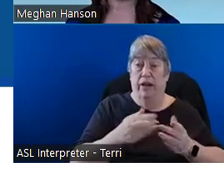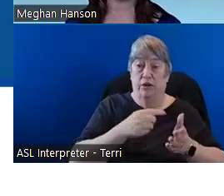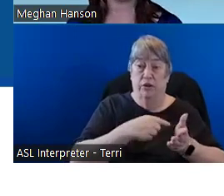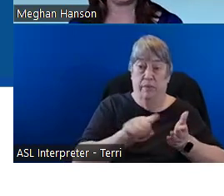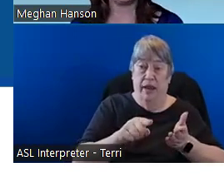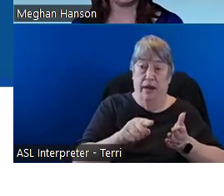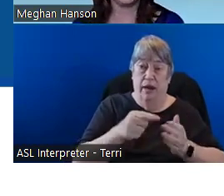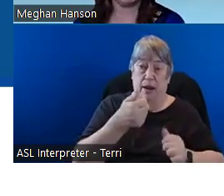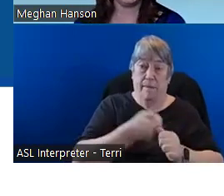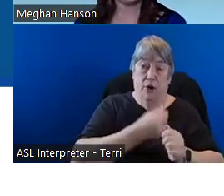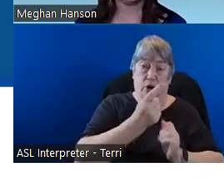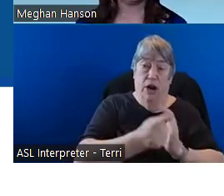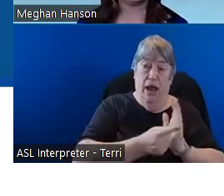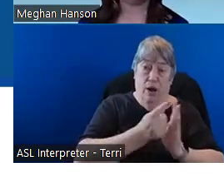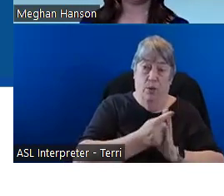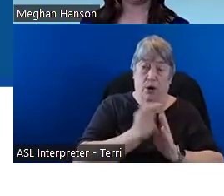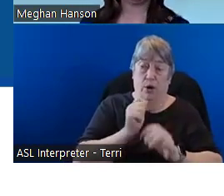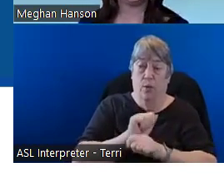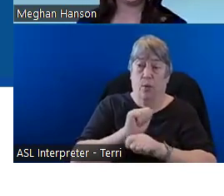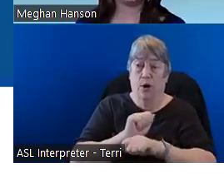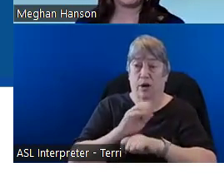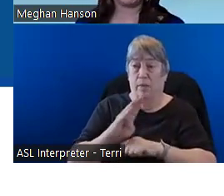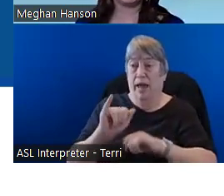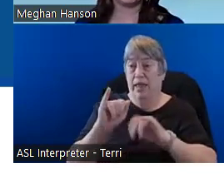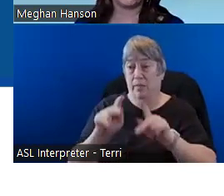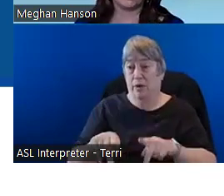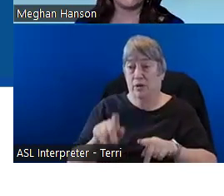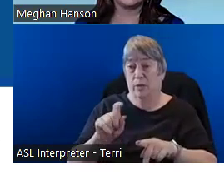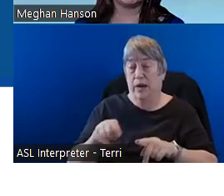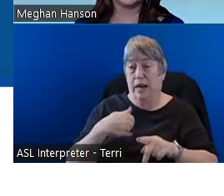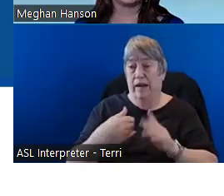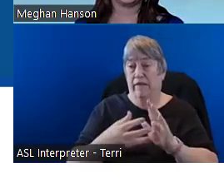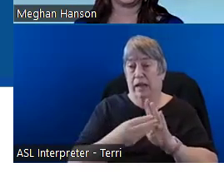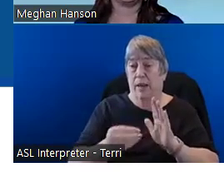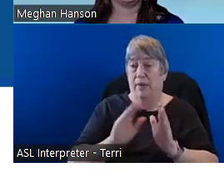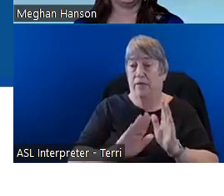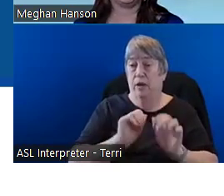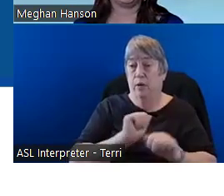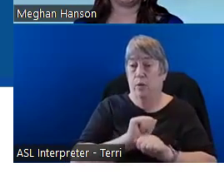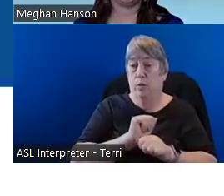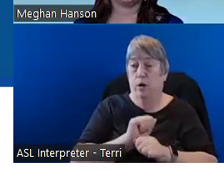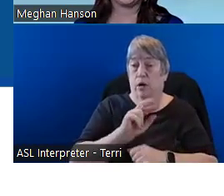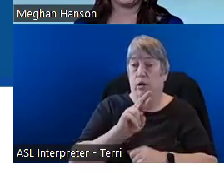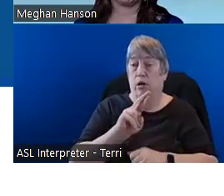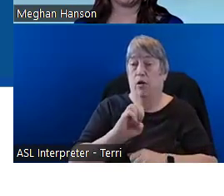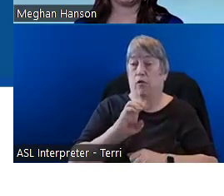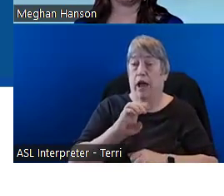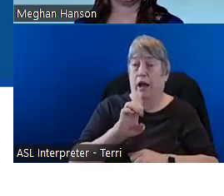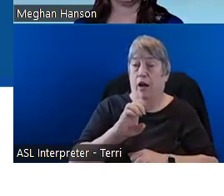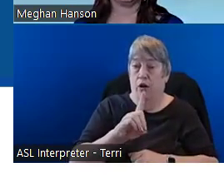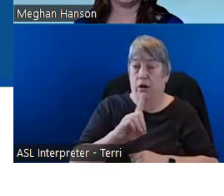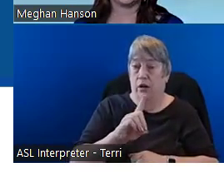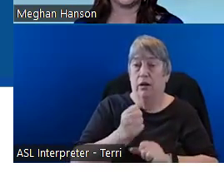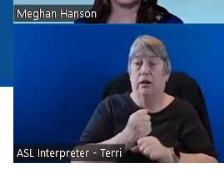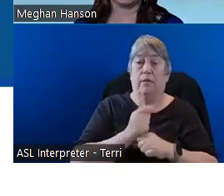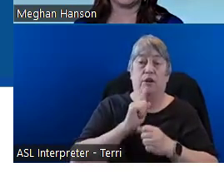per hour worked by the participant. So we do have to have copies of their work records and make sure that we're paying for